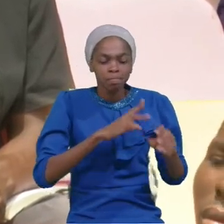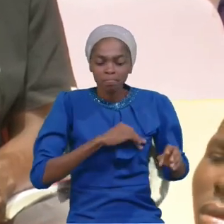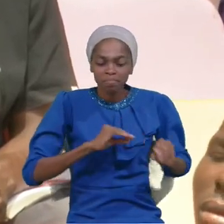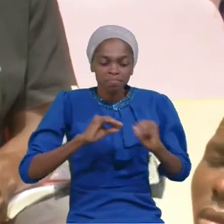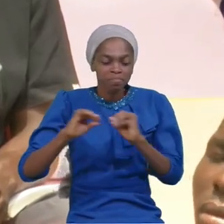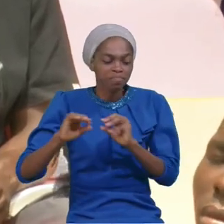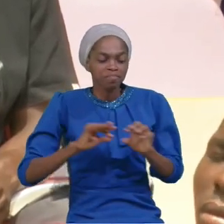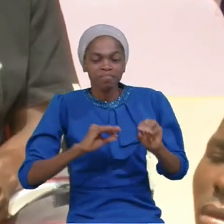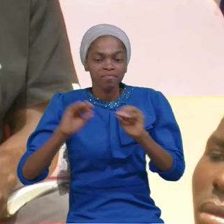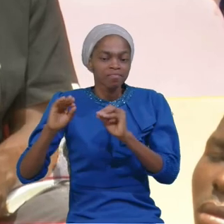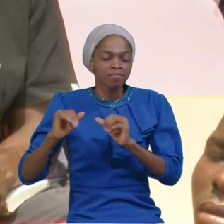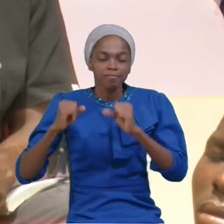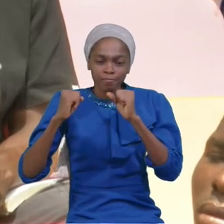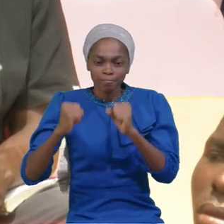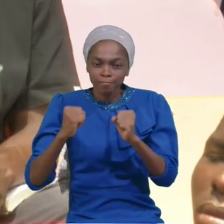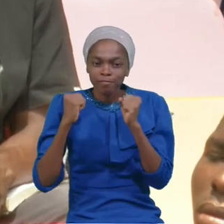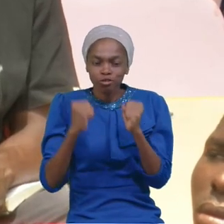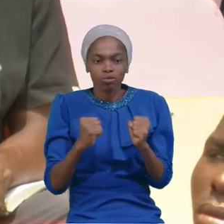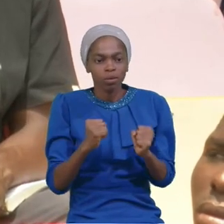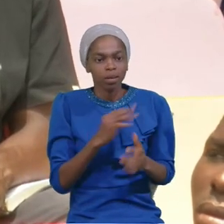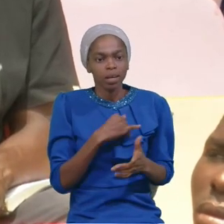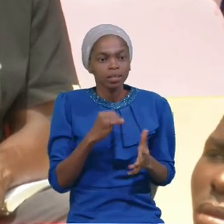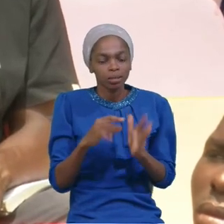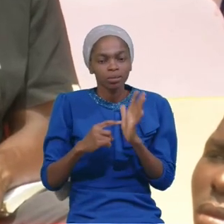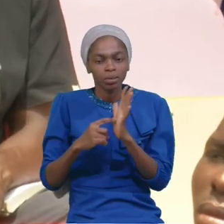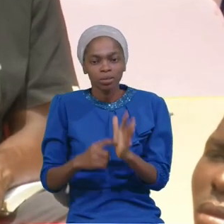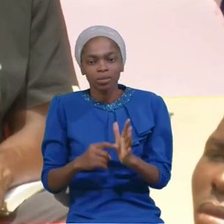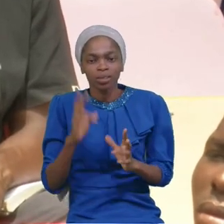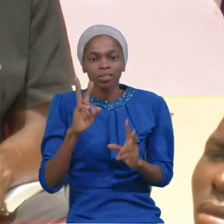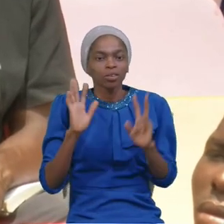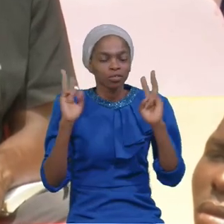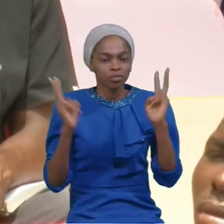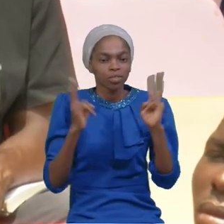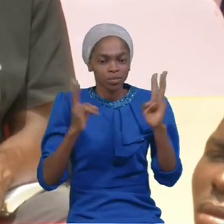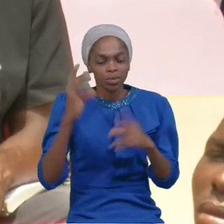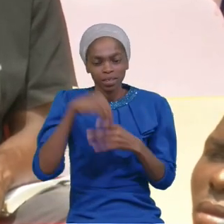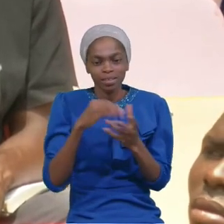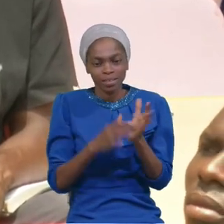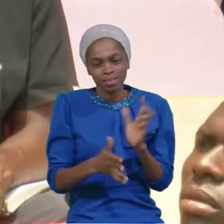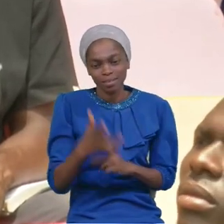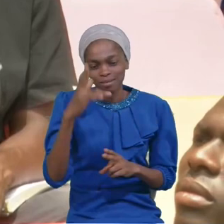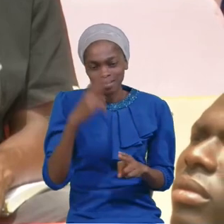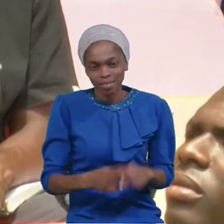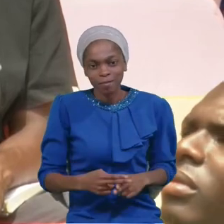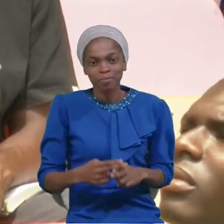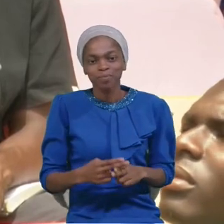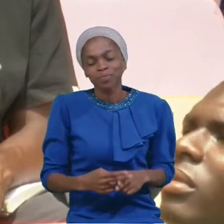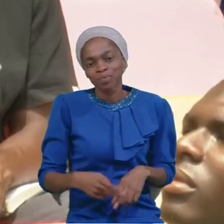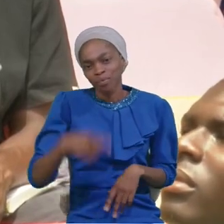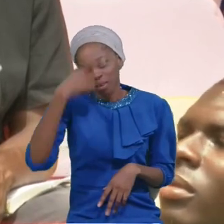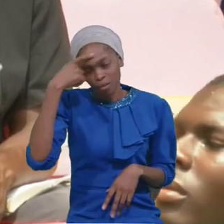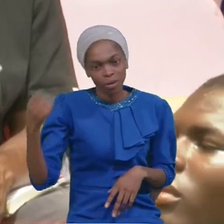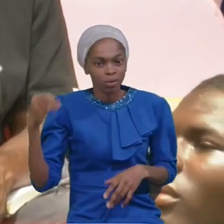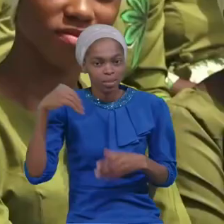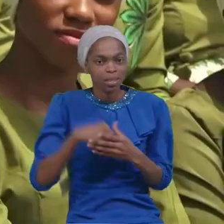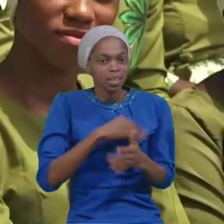Jesus' name. Because in all these things that happen at school, in all the things that happen at work, in